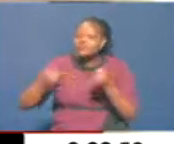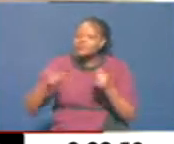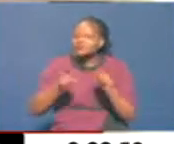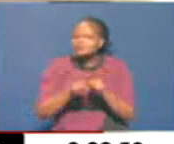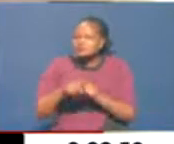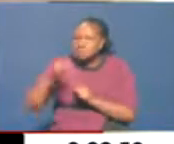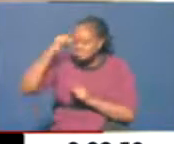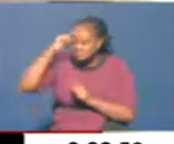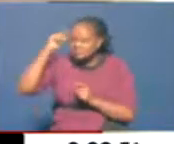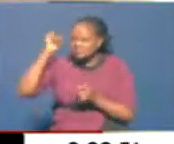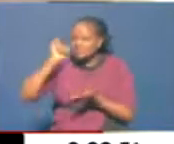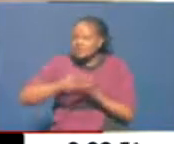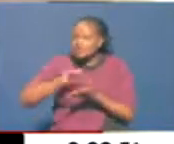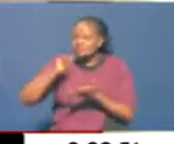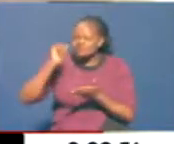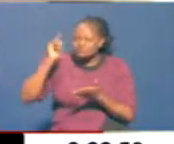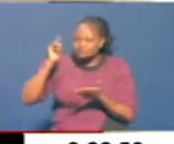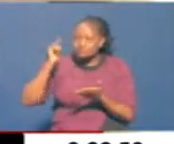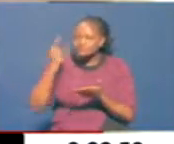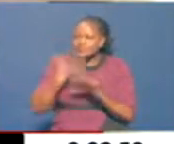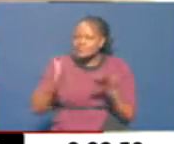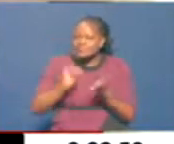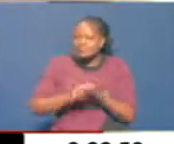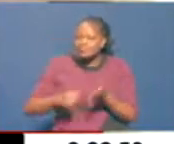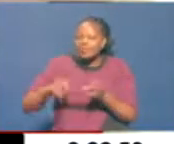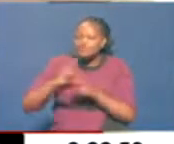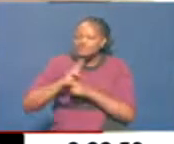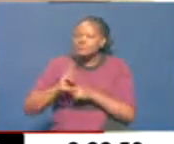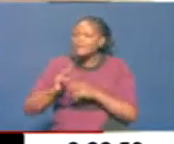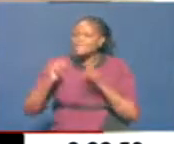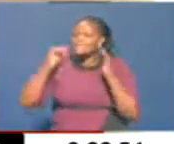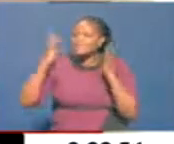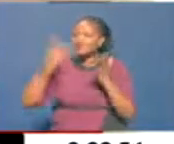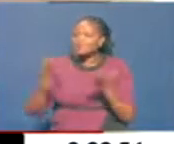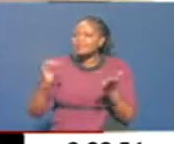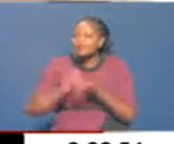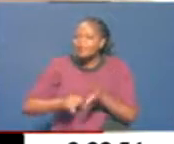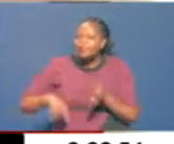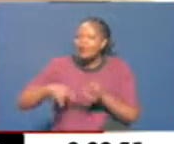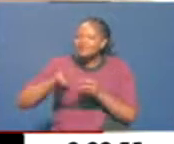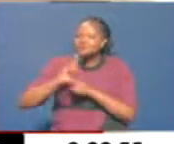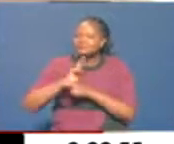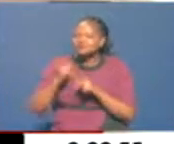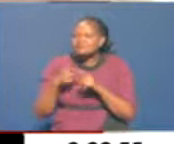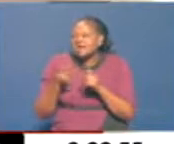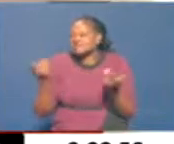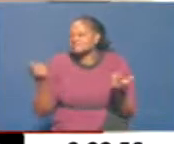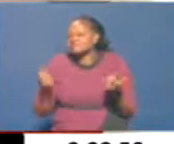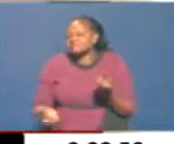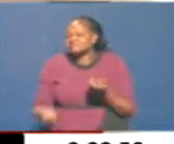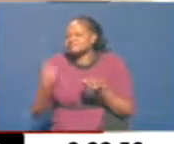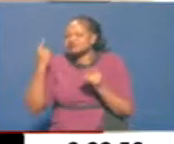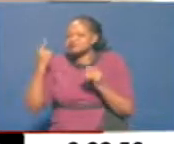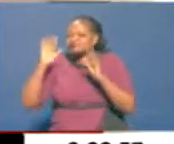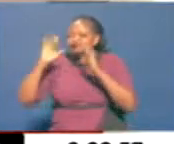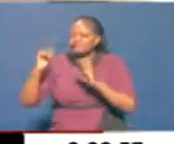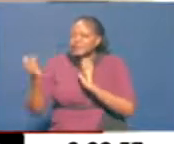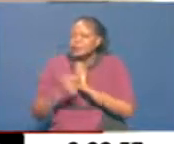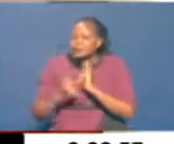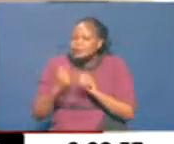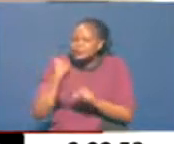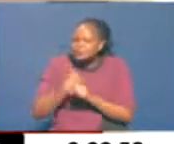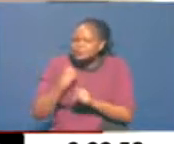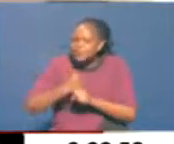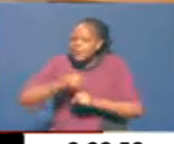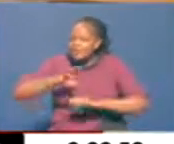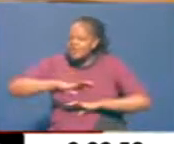that is one of the tools that we are using, perhaps one of the bigger tools that we are using. Mm-hmm. But you raised an important point earlier. Are we doing enough